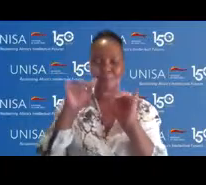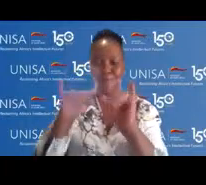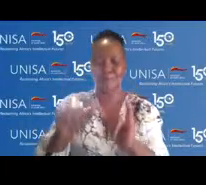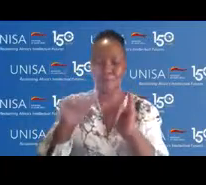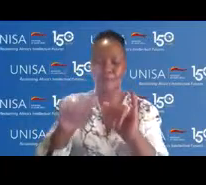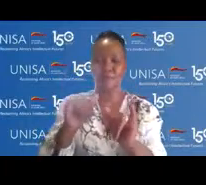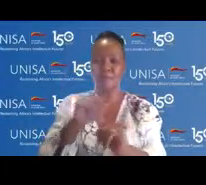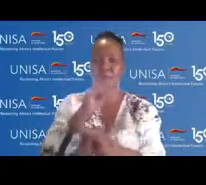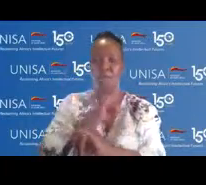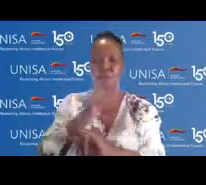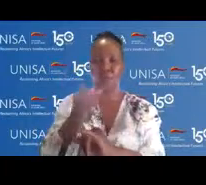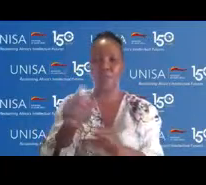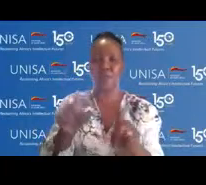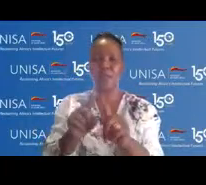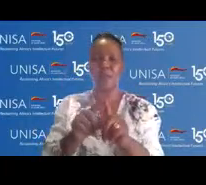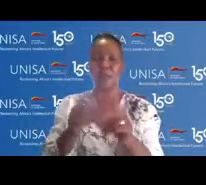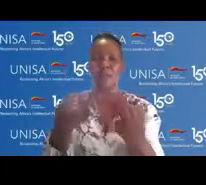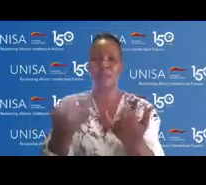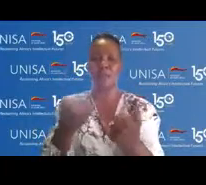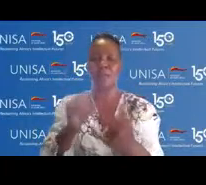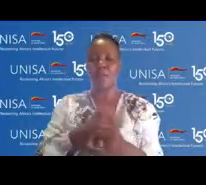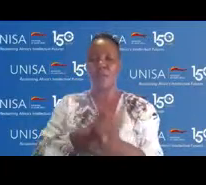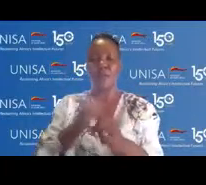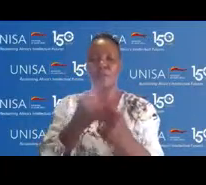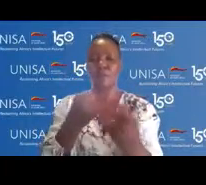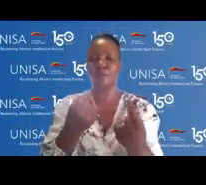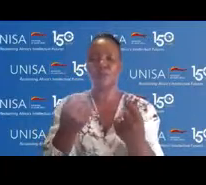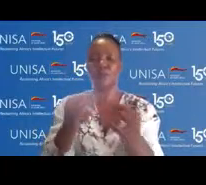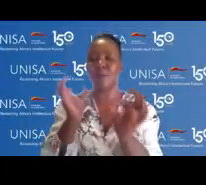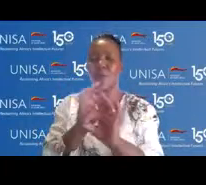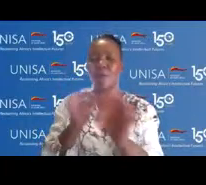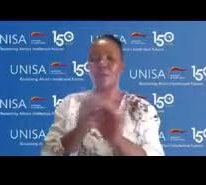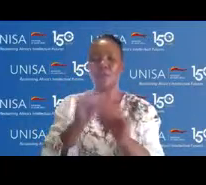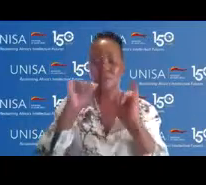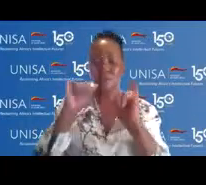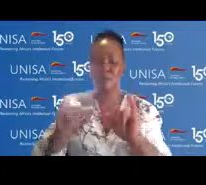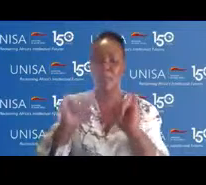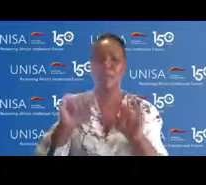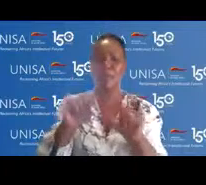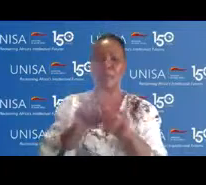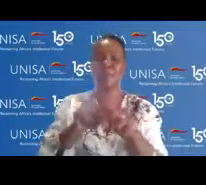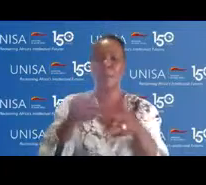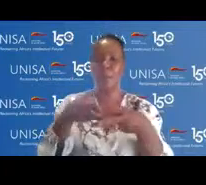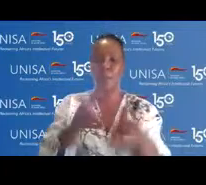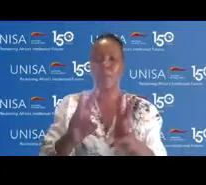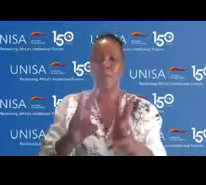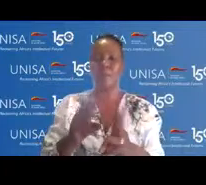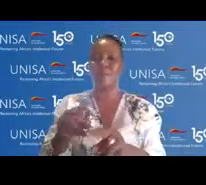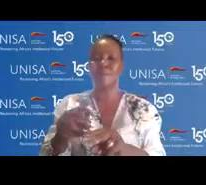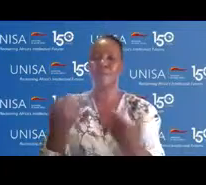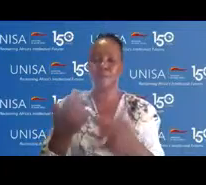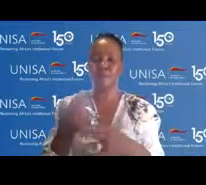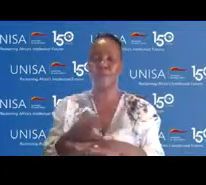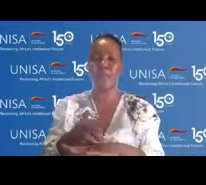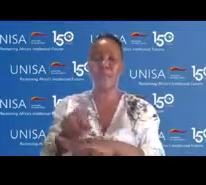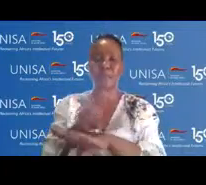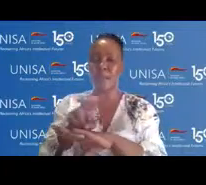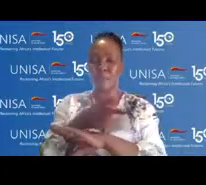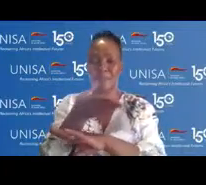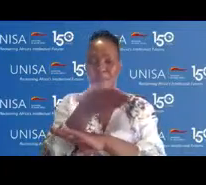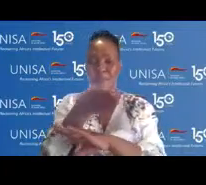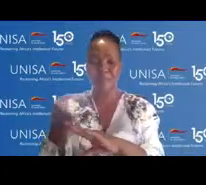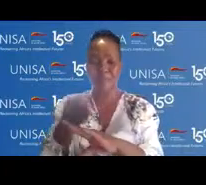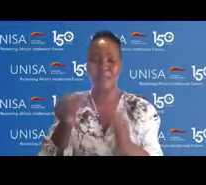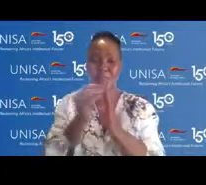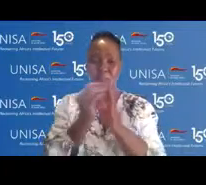doing, it's not going to do anything. Now it's going to stay in this format. So check out this setting. This is kind of useful and you definitely